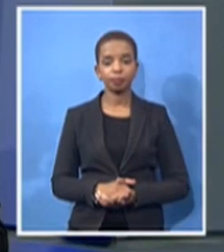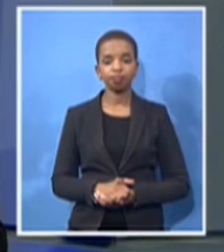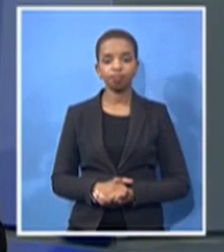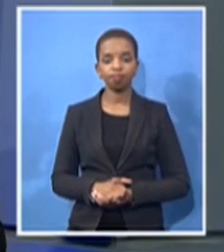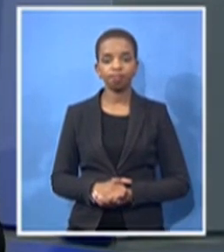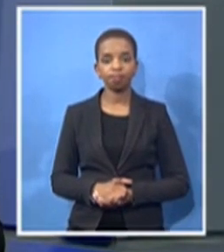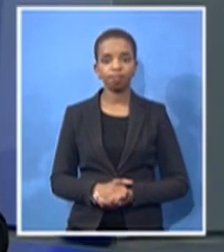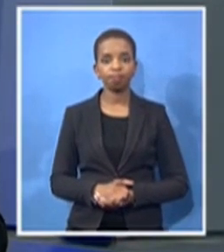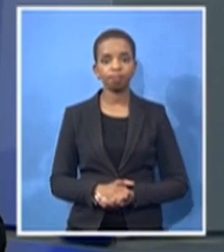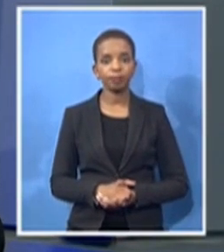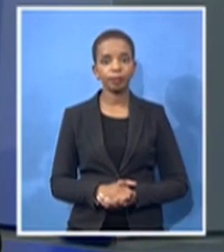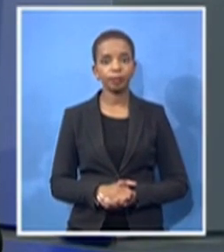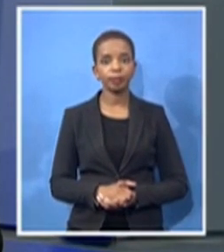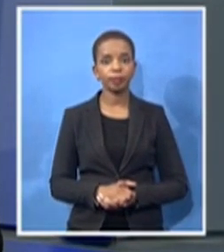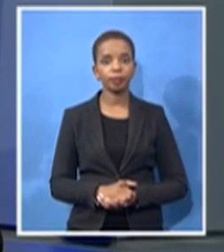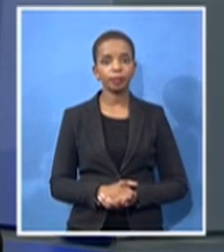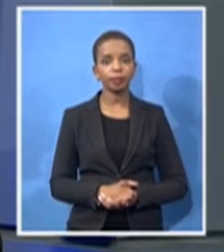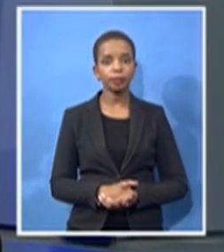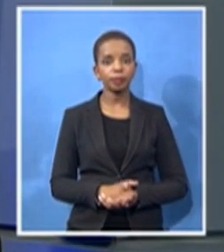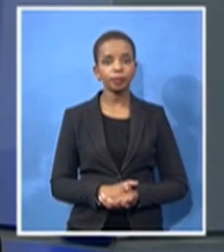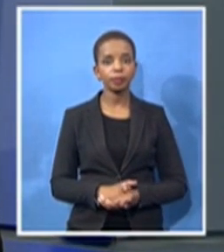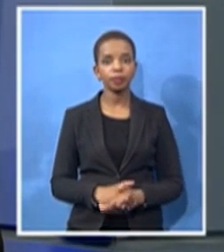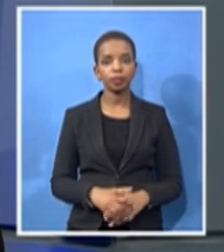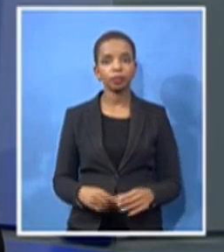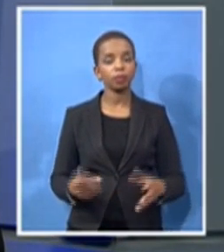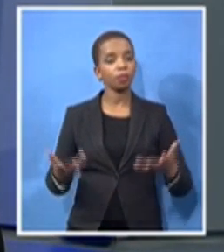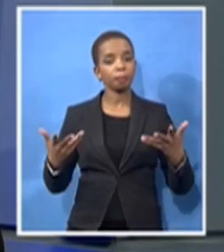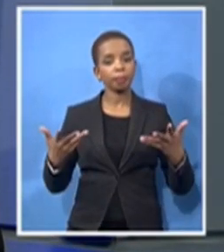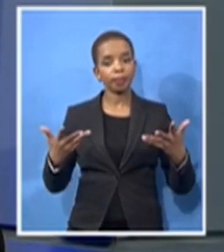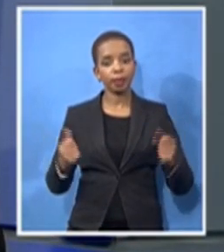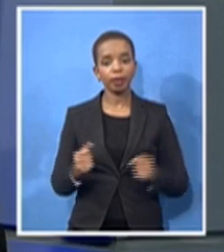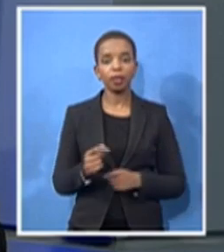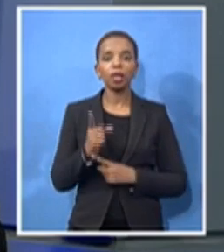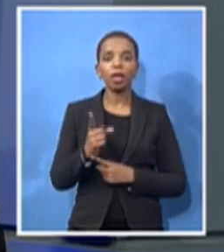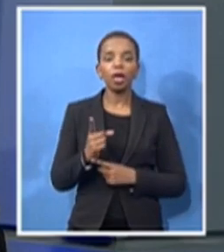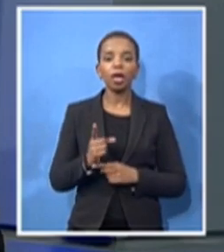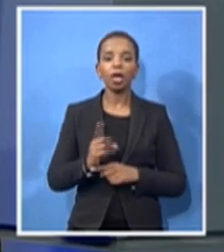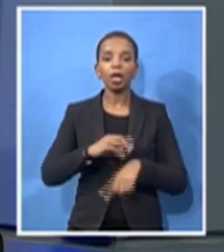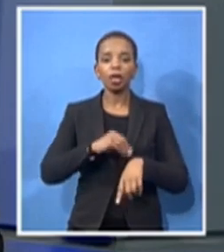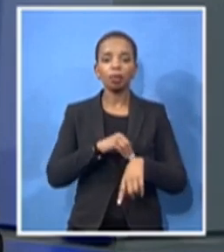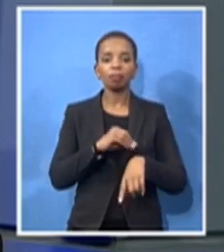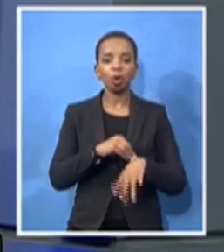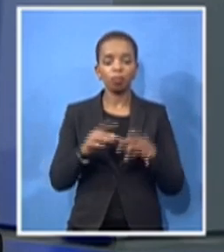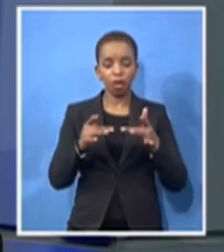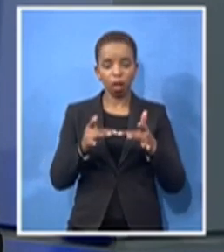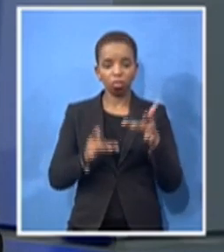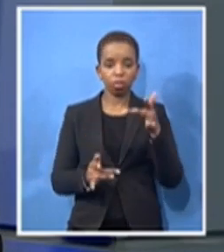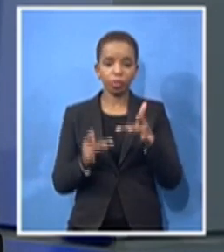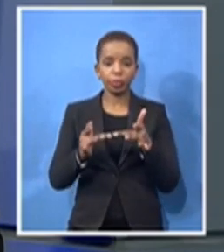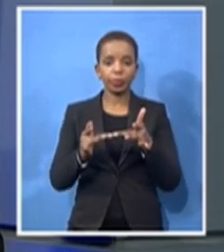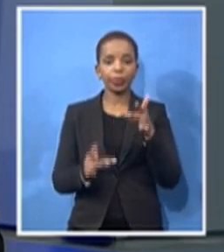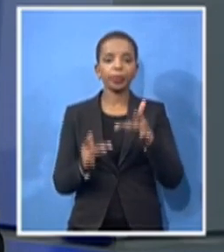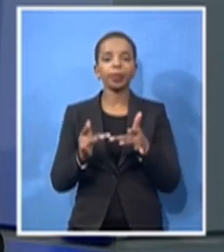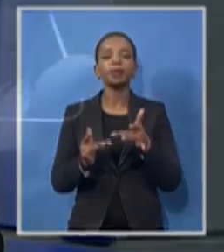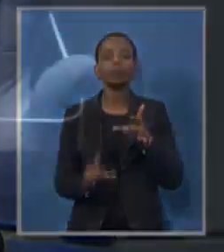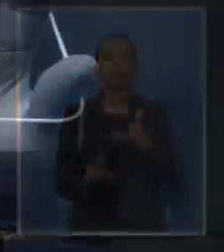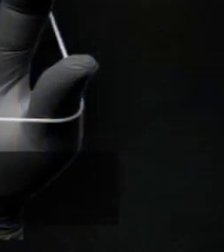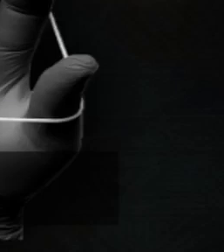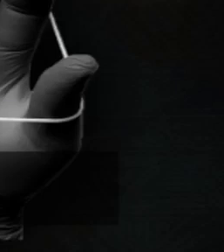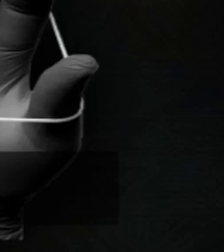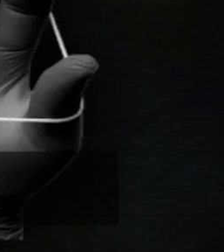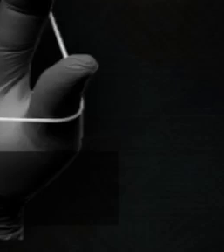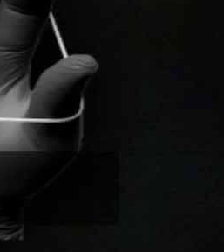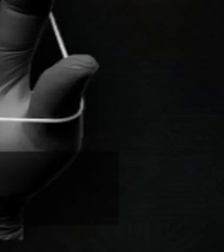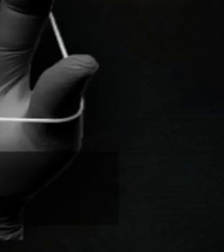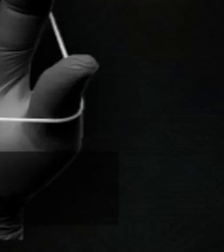It's not a very strong link we're having to that story today, and yet it's such an important story, and we'll continue making efforts there.